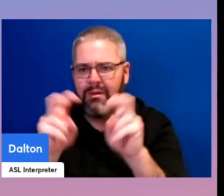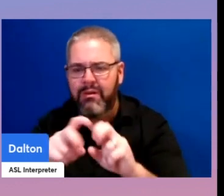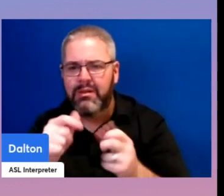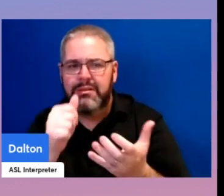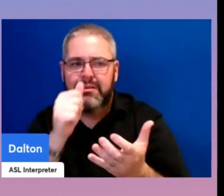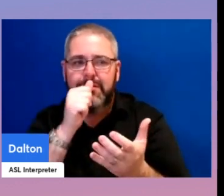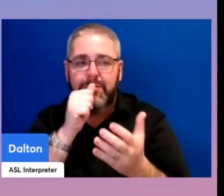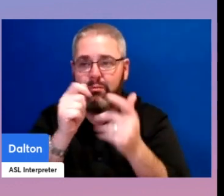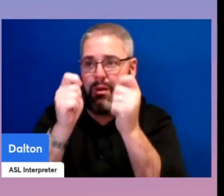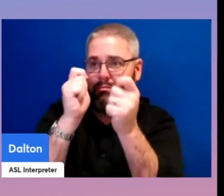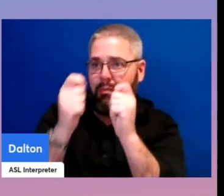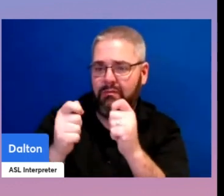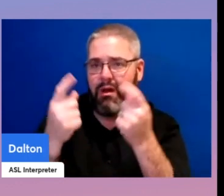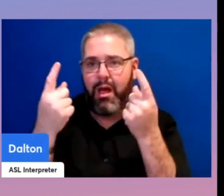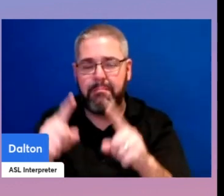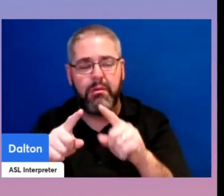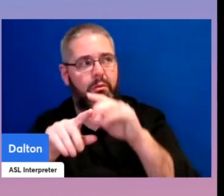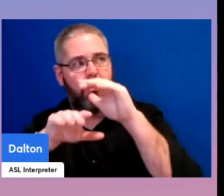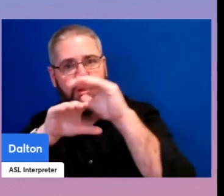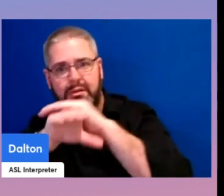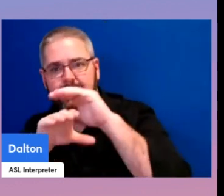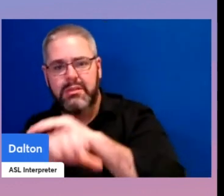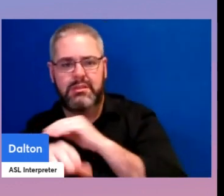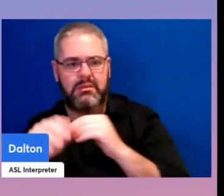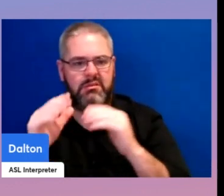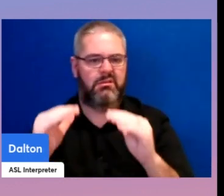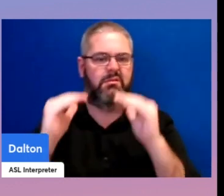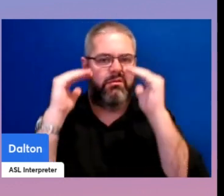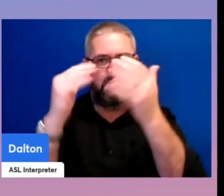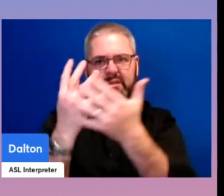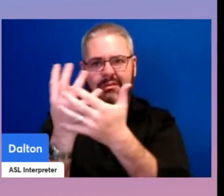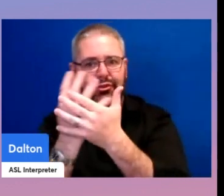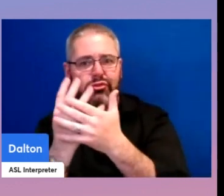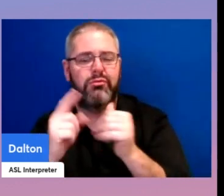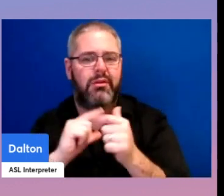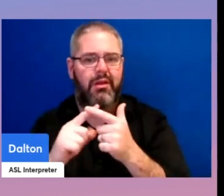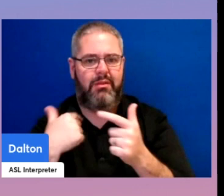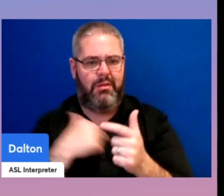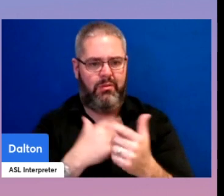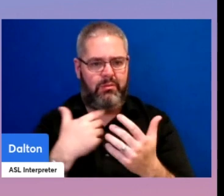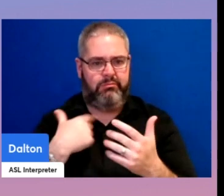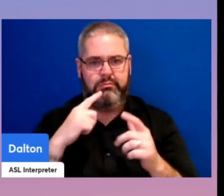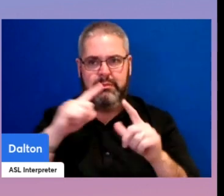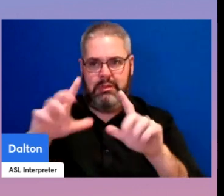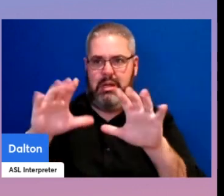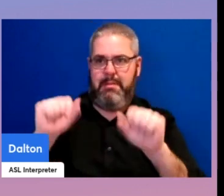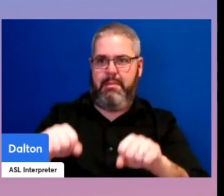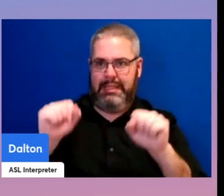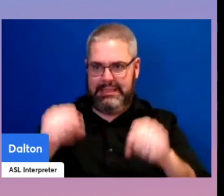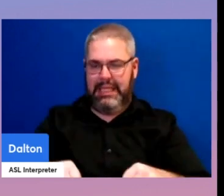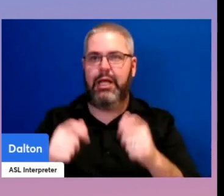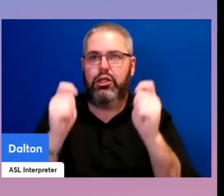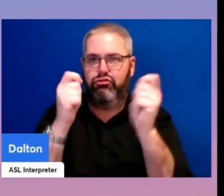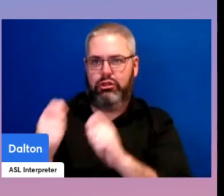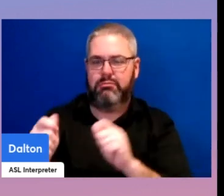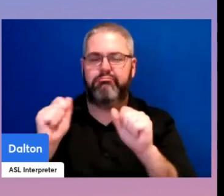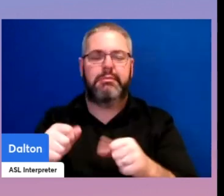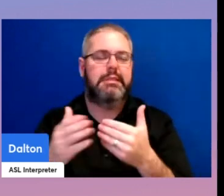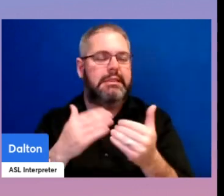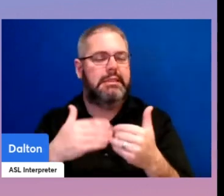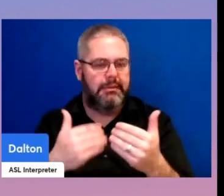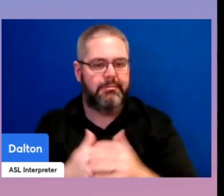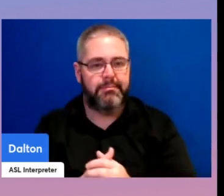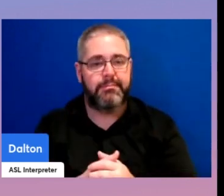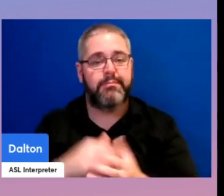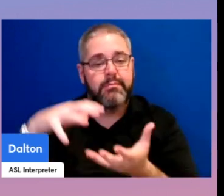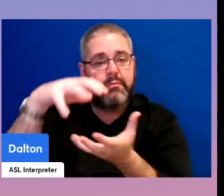modified or accessed with advanced filtering and centralized capabilities. Cloud teams are managing cloud